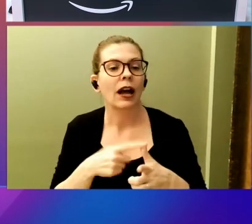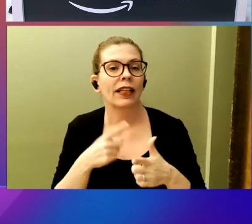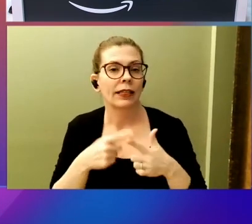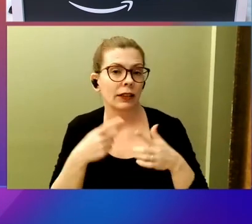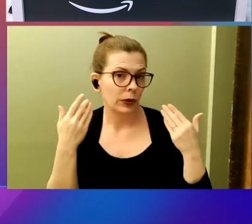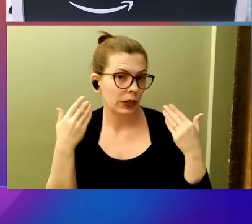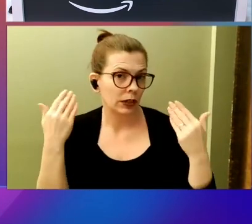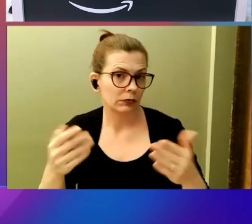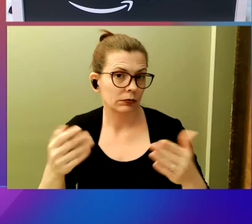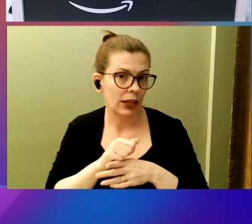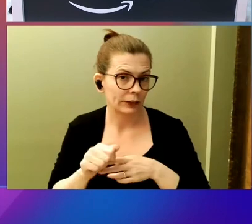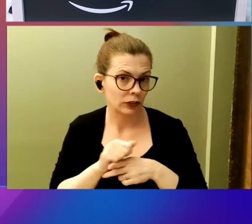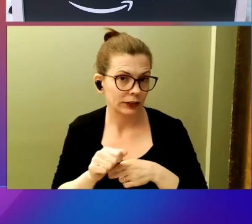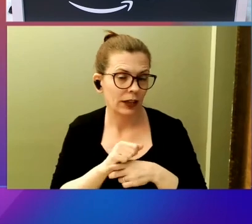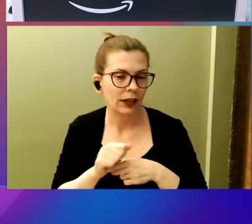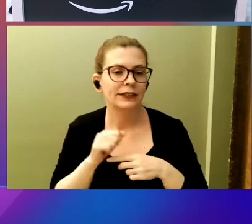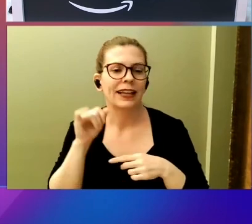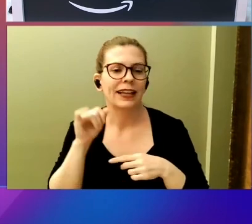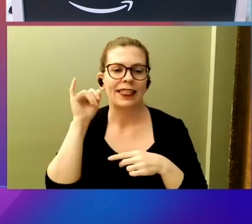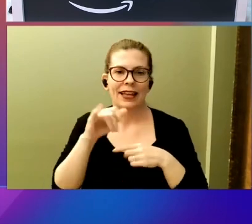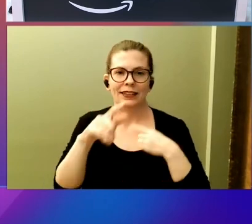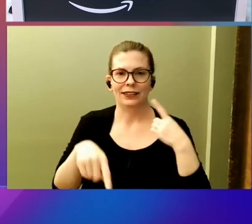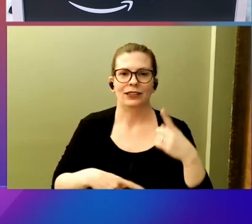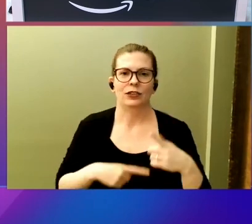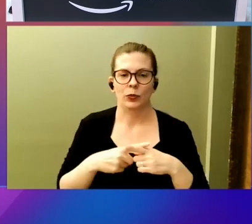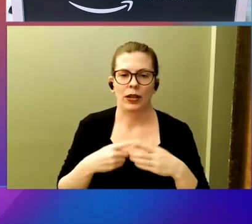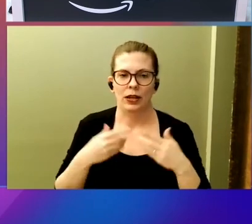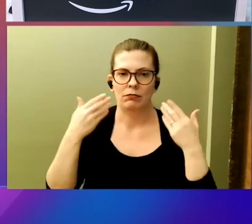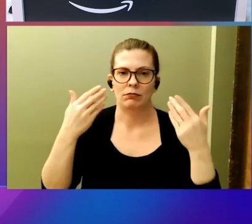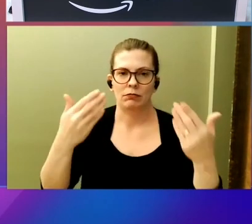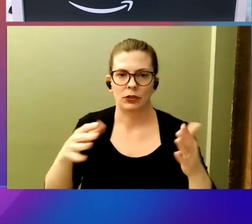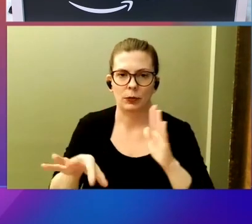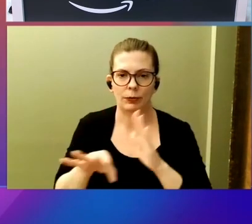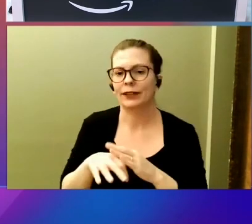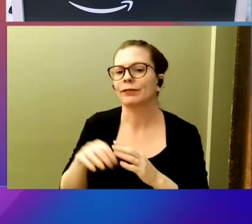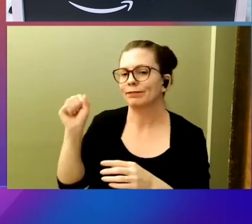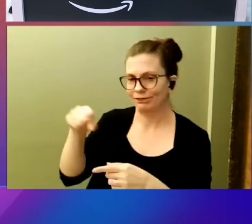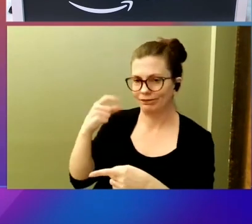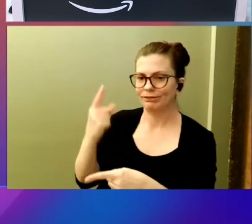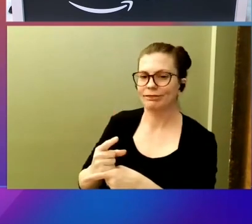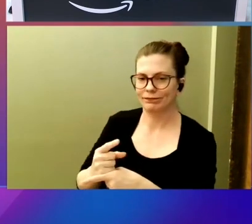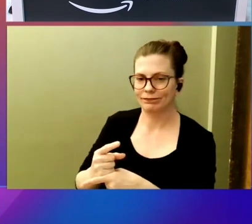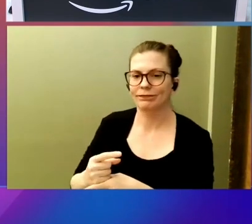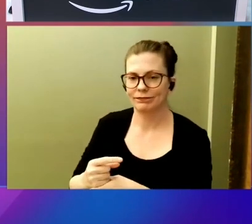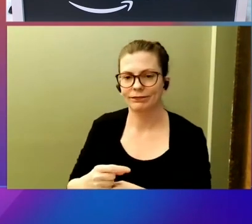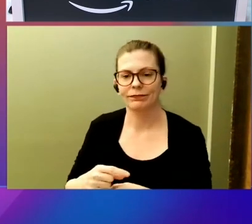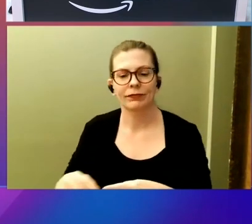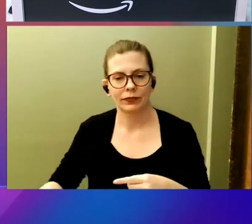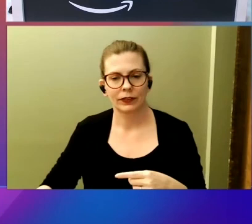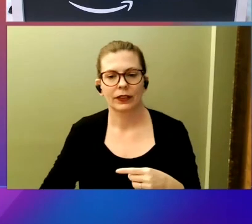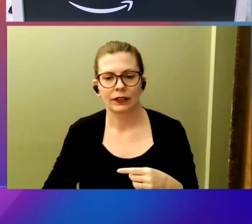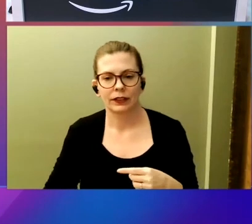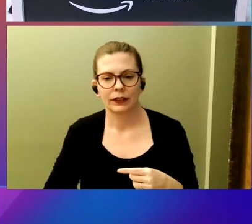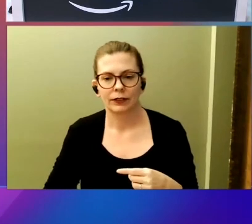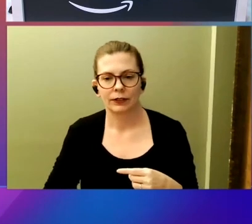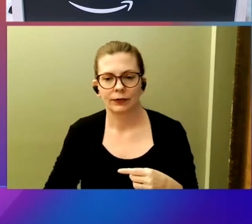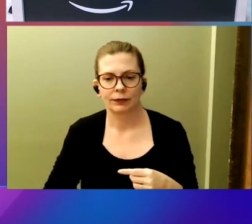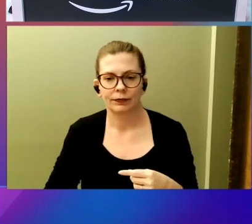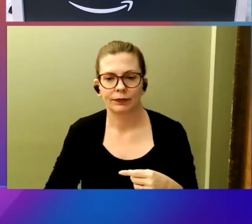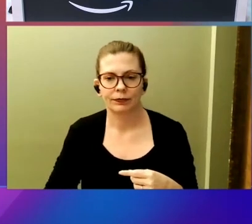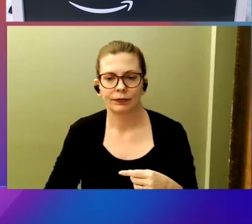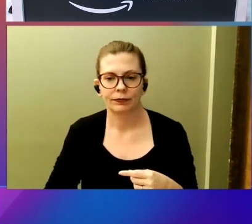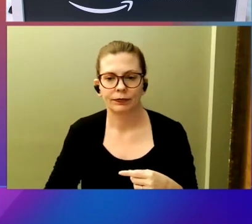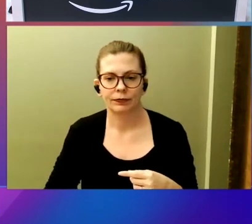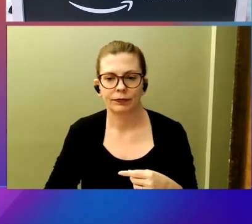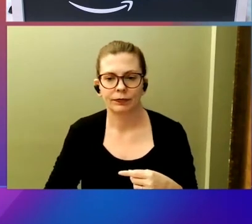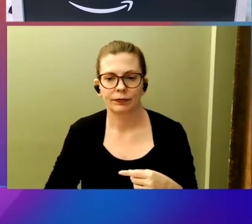that's the time. Exactly. Perfect. Exactly. And then deep learning would be also like the next